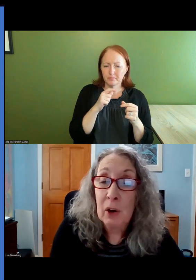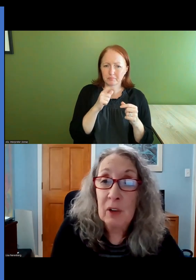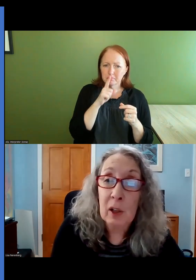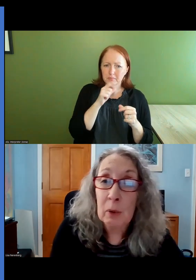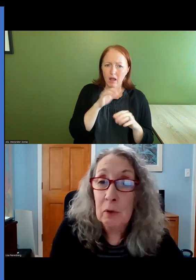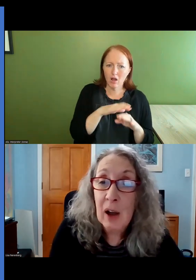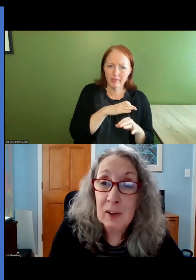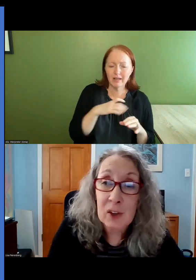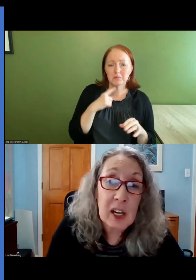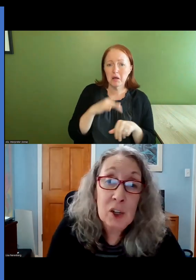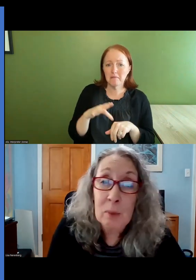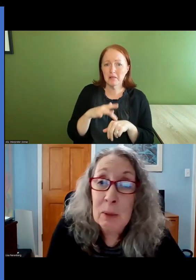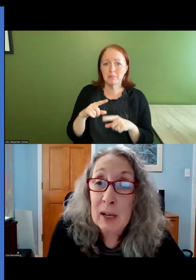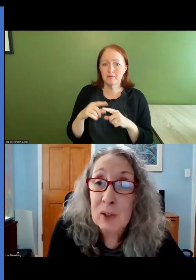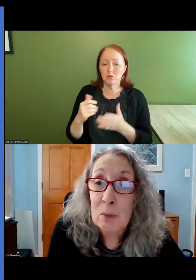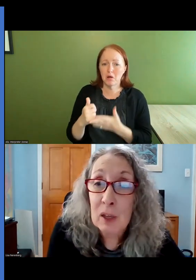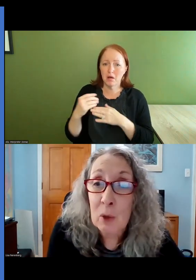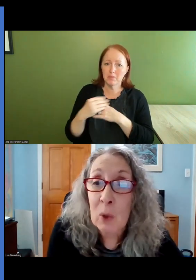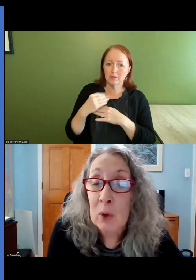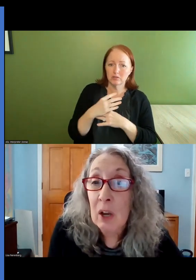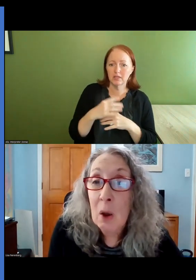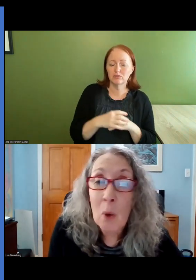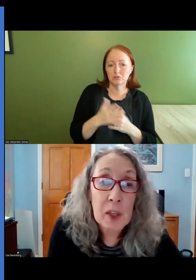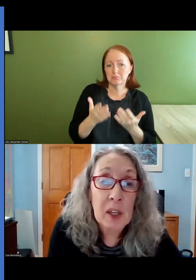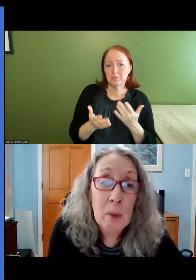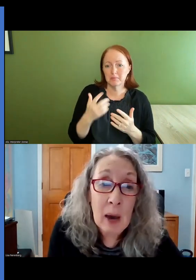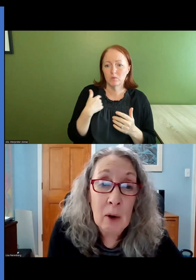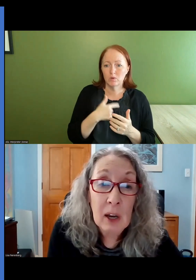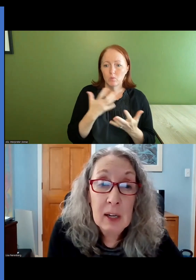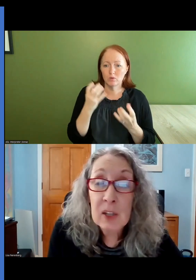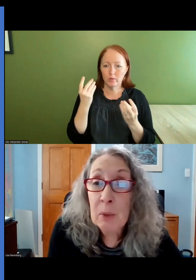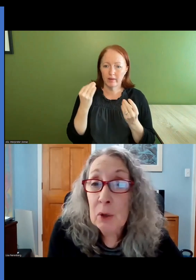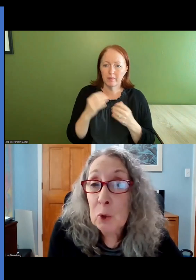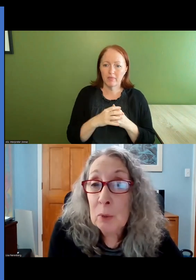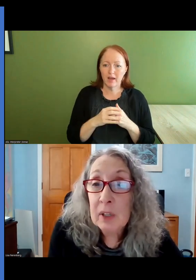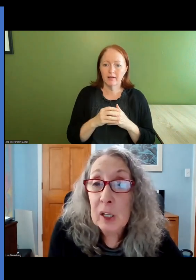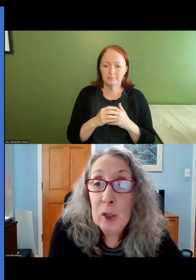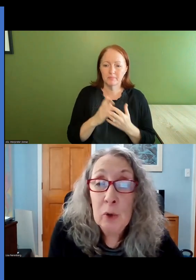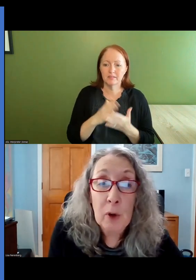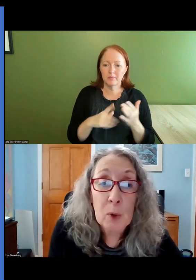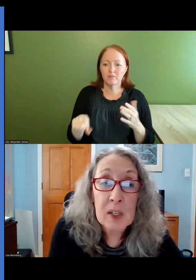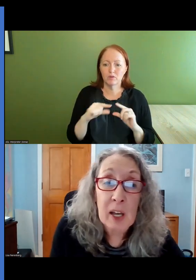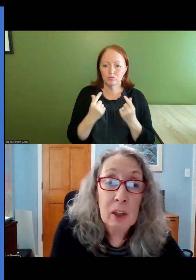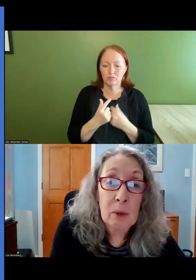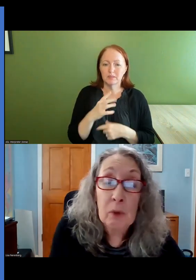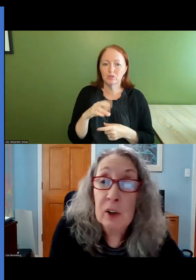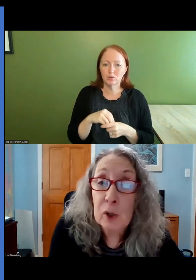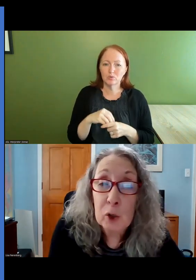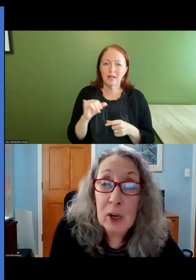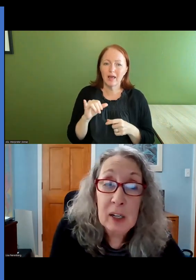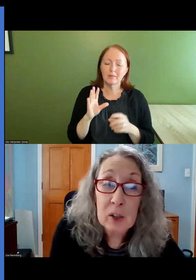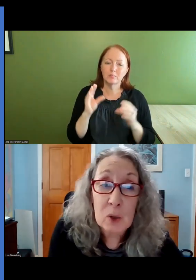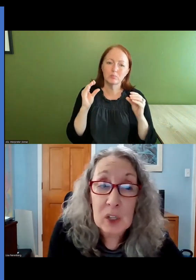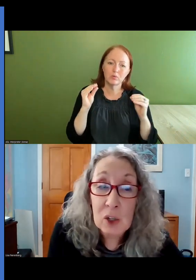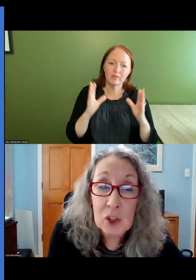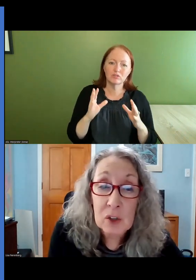council, but that are available for consultation. Maybe that's something that we would want to think about. Some of those groups include folks like the professional